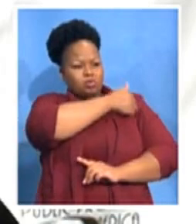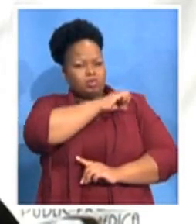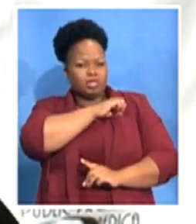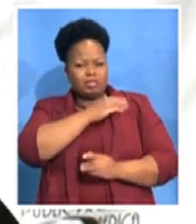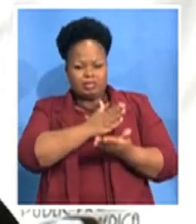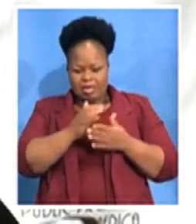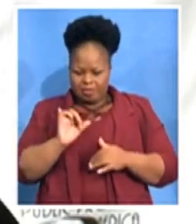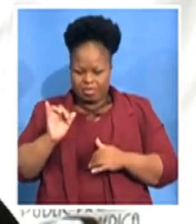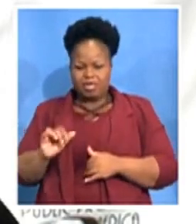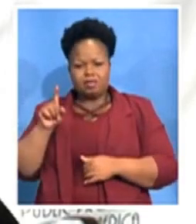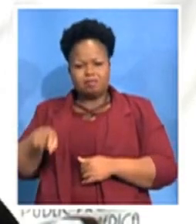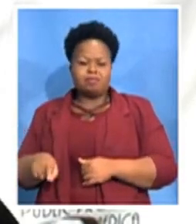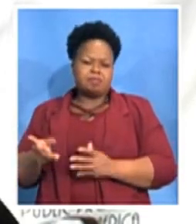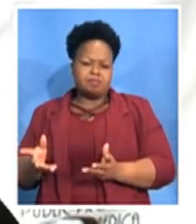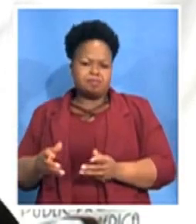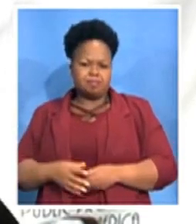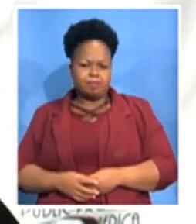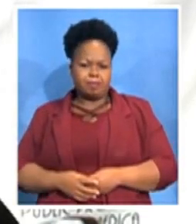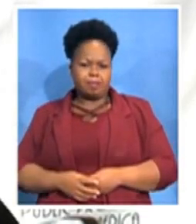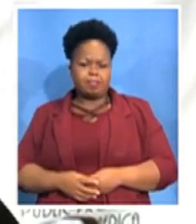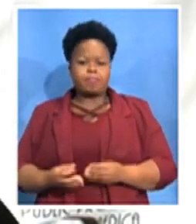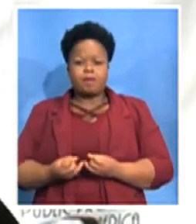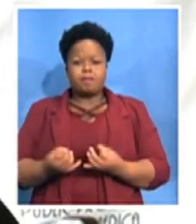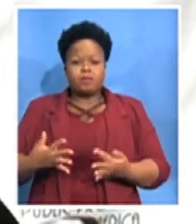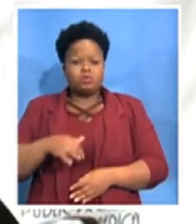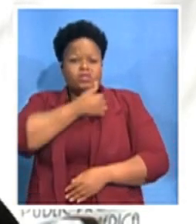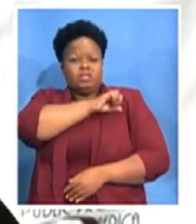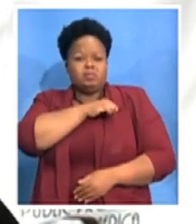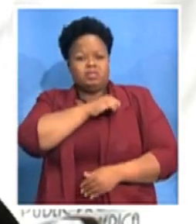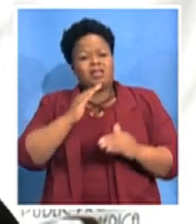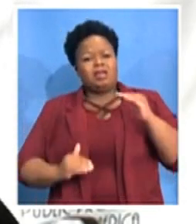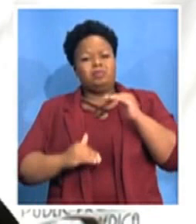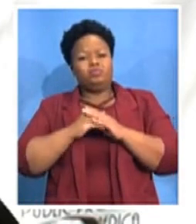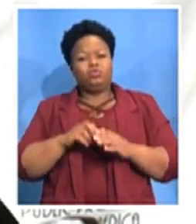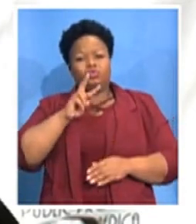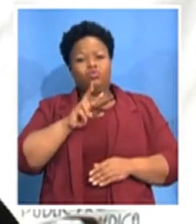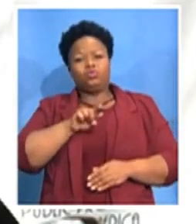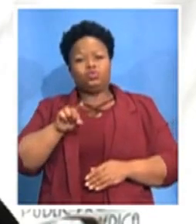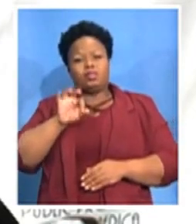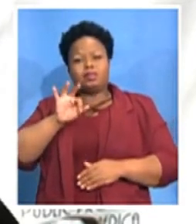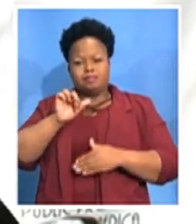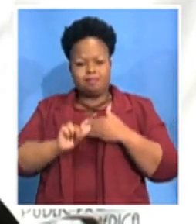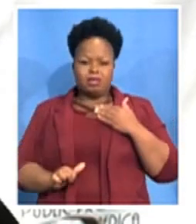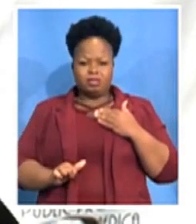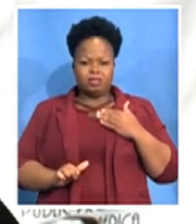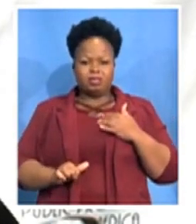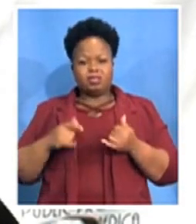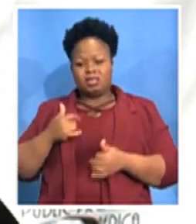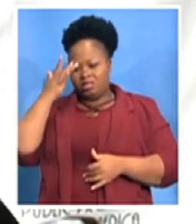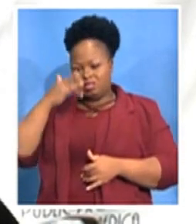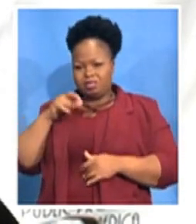In most of these hospitals, it takes up to 2 to 3 months to have these patients transported